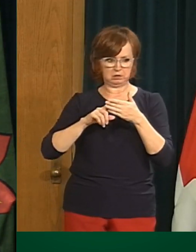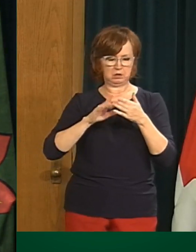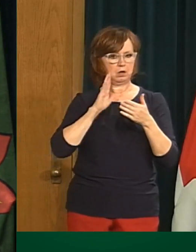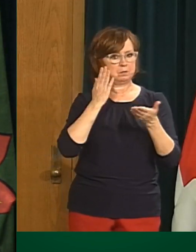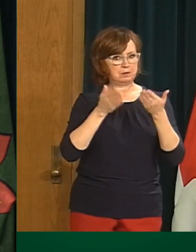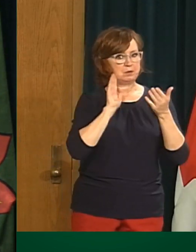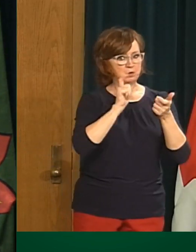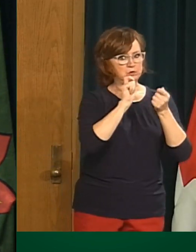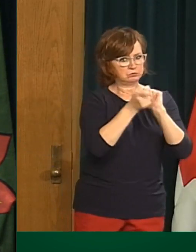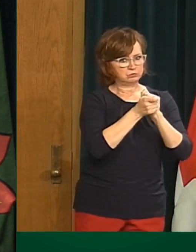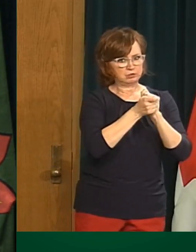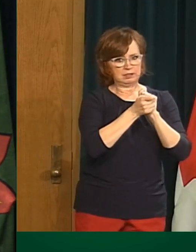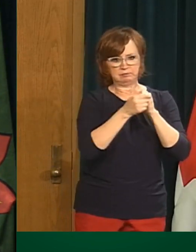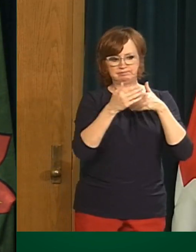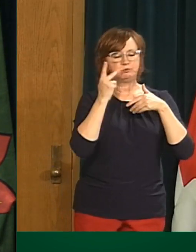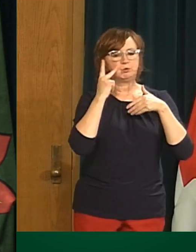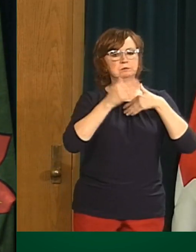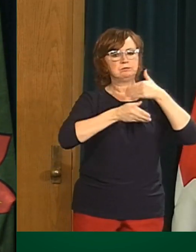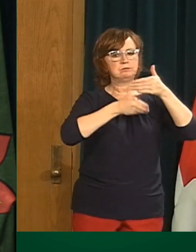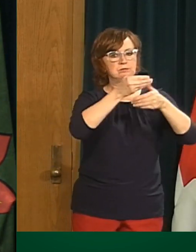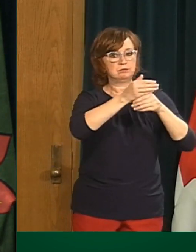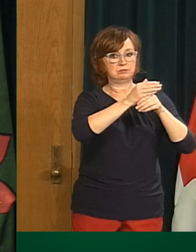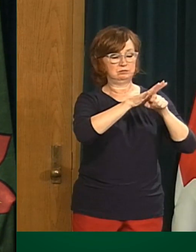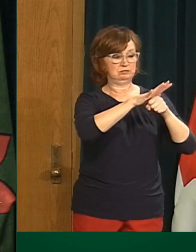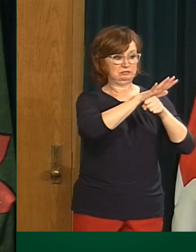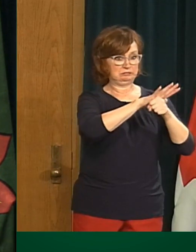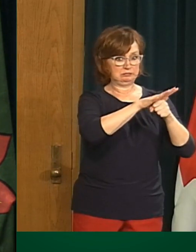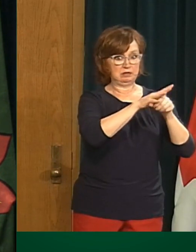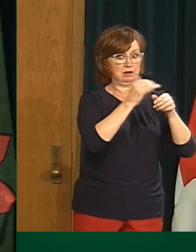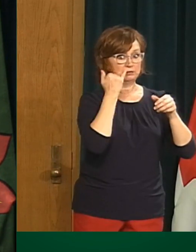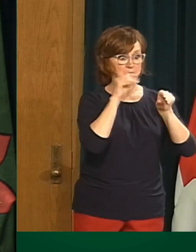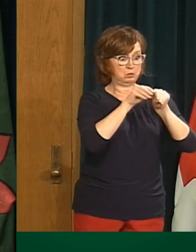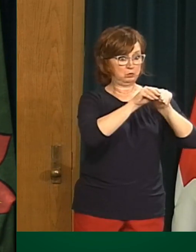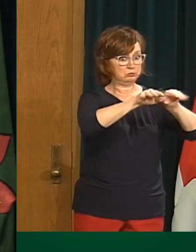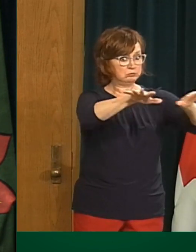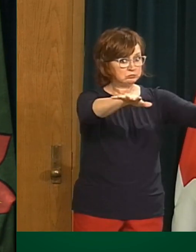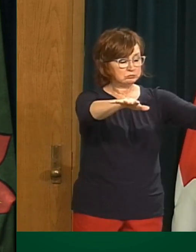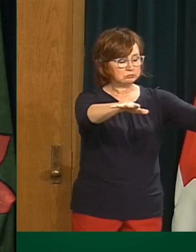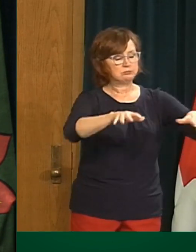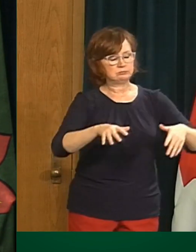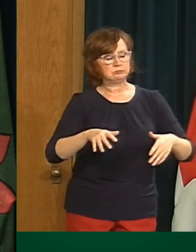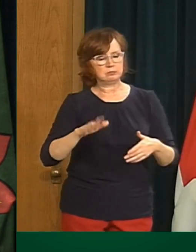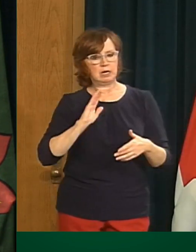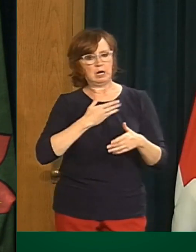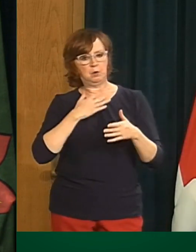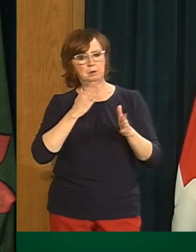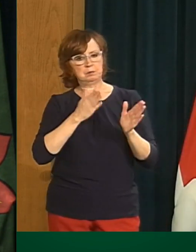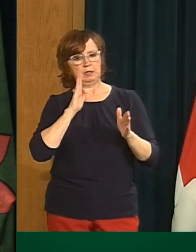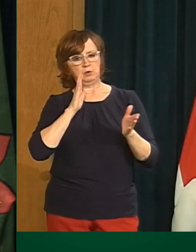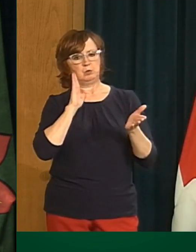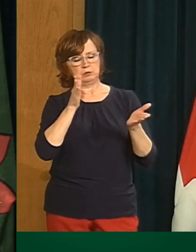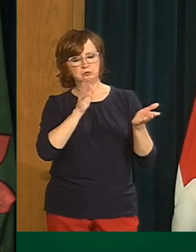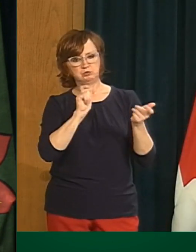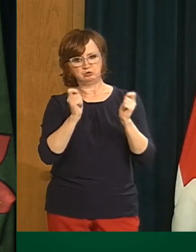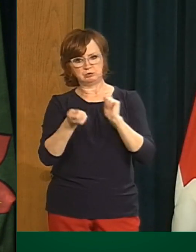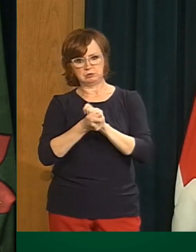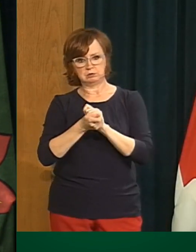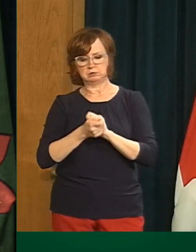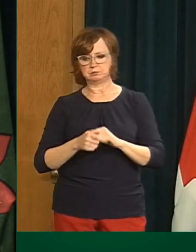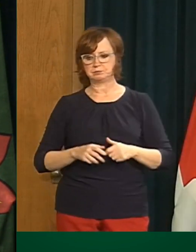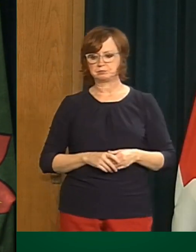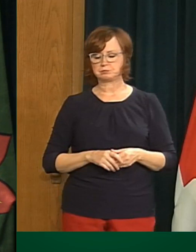numbers in the days and weeks ahead. So we have got to where we are today with the collaboration,